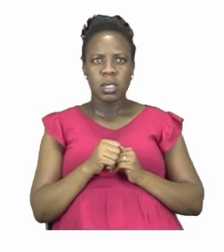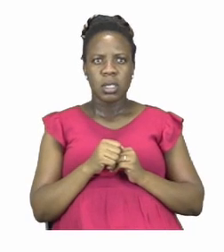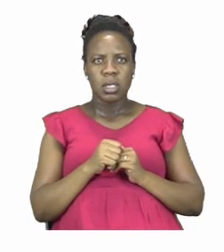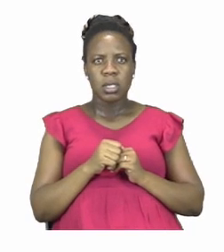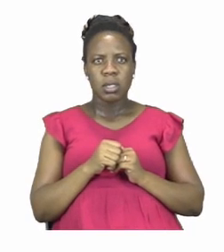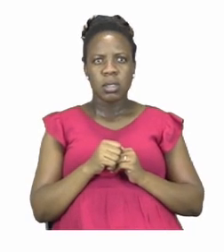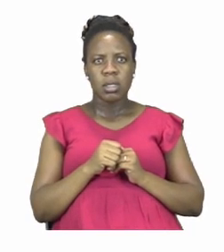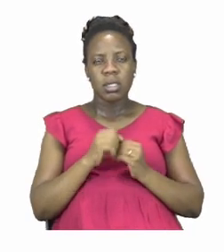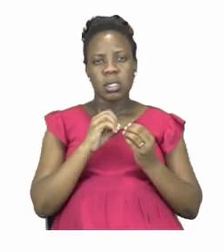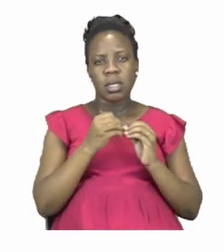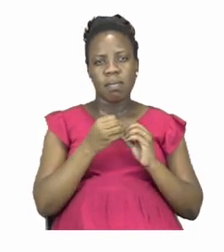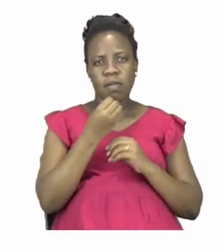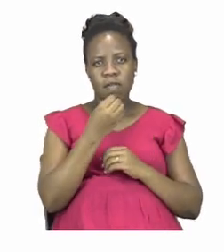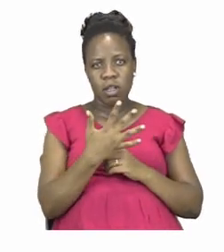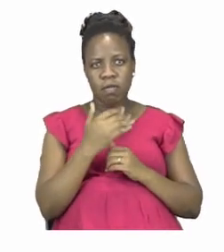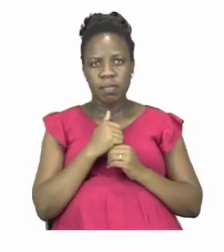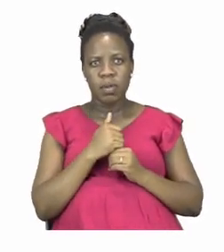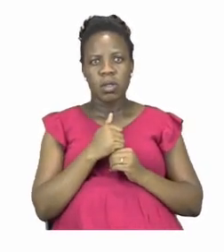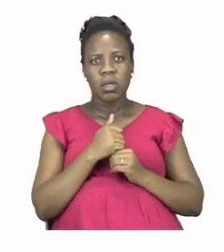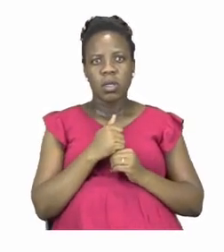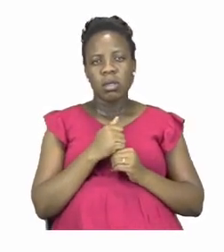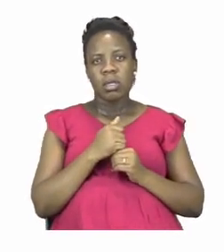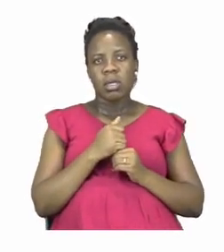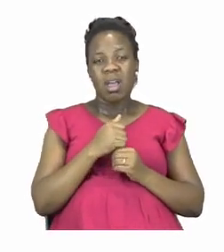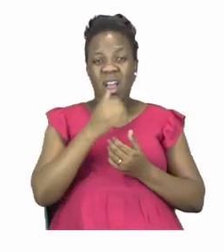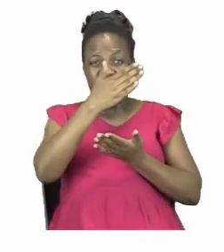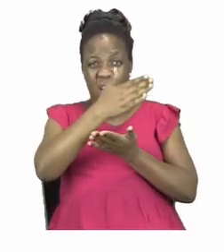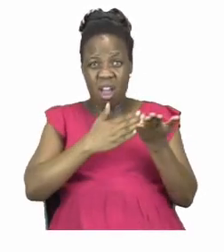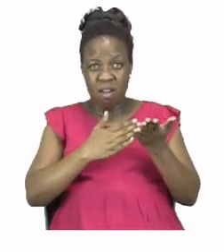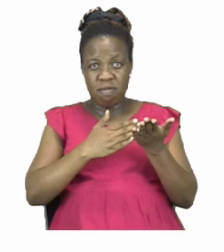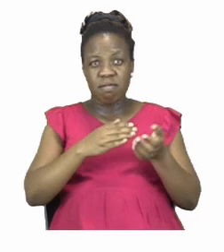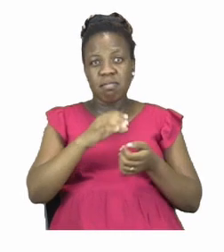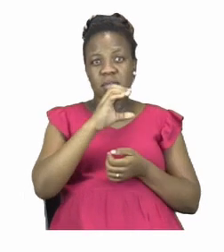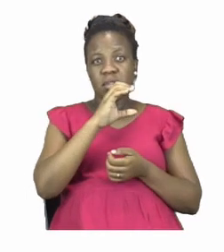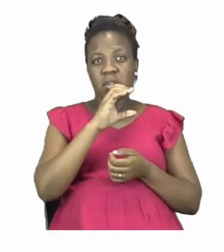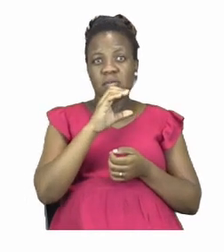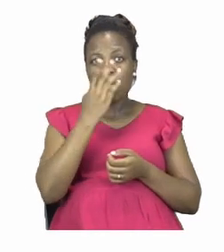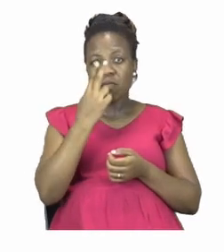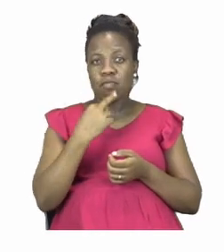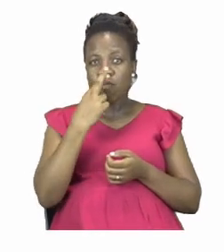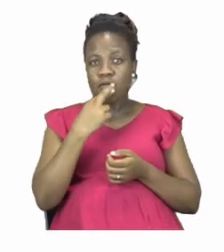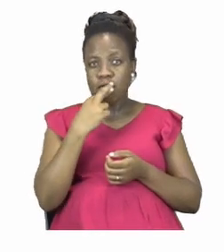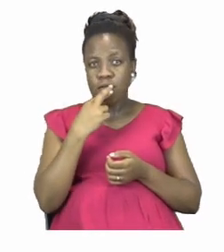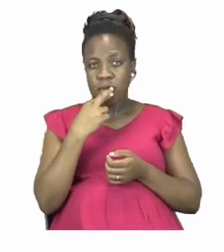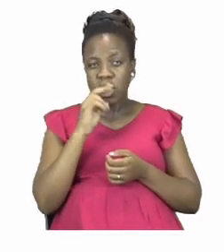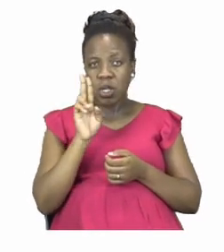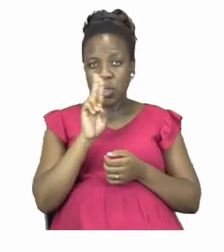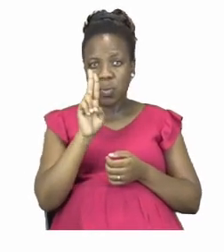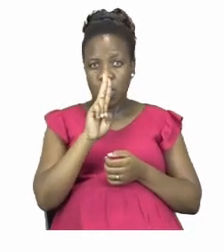girls. Number 7, it says you have to arrange the numbers from the most to